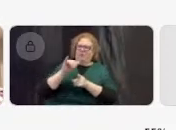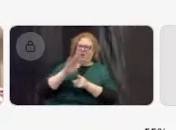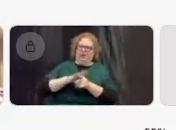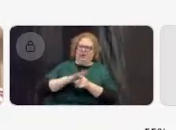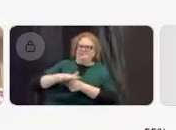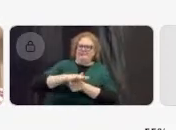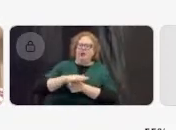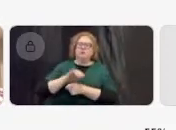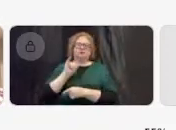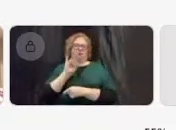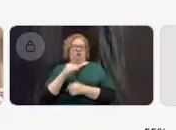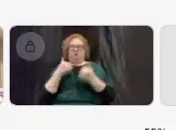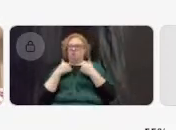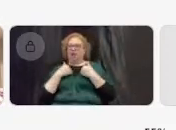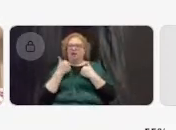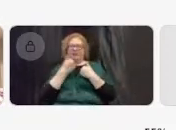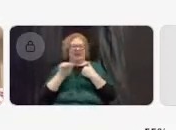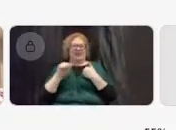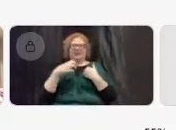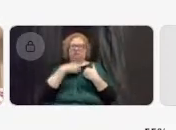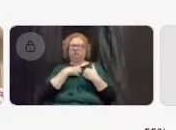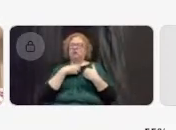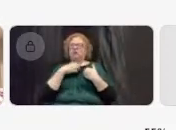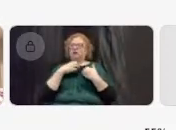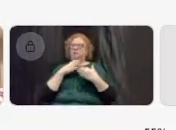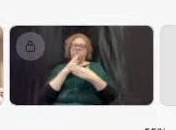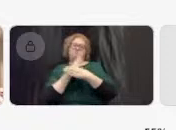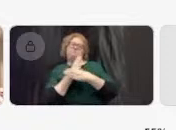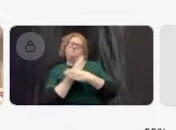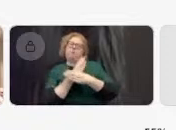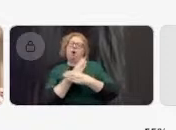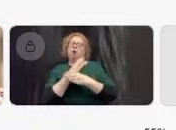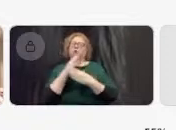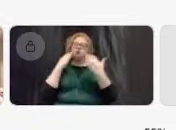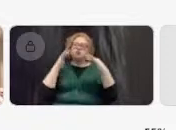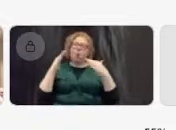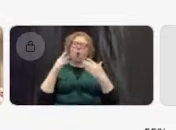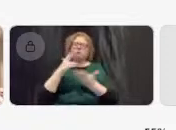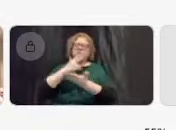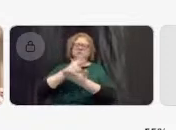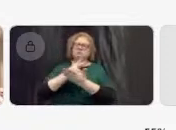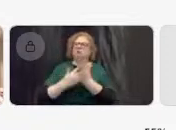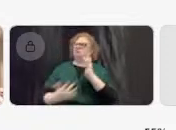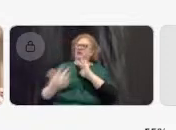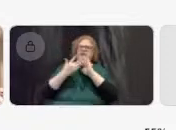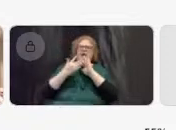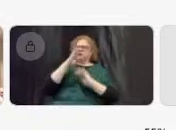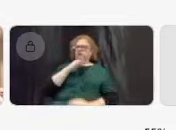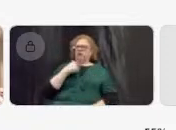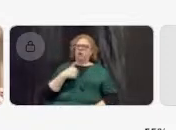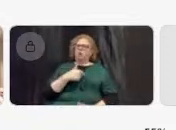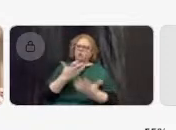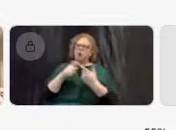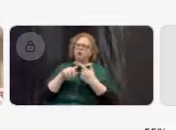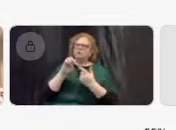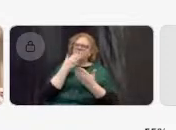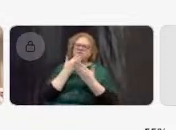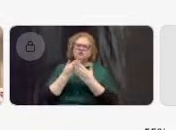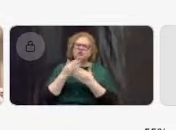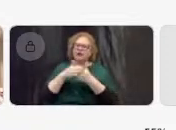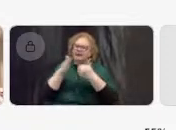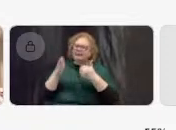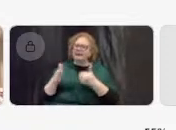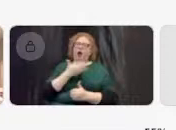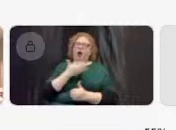disturbance, be it parking or noise, you can absolutely contact us directly. We would like the chance to be good neighbors and address it. Our phone numbers were provided in